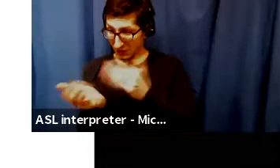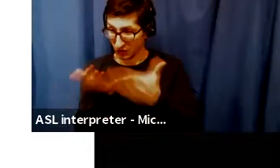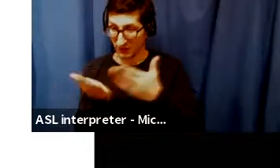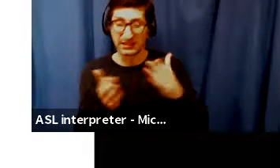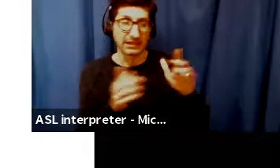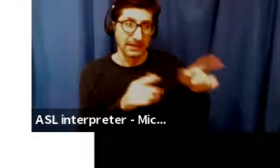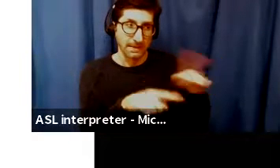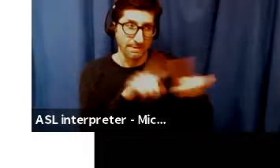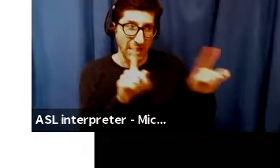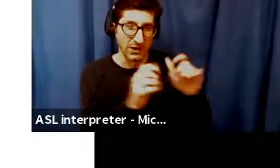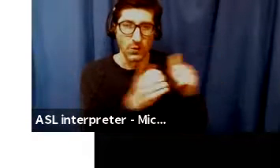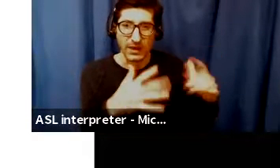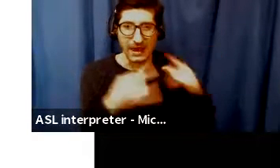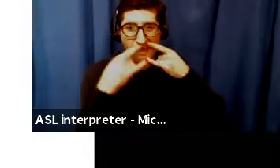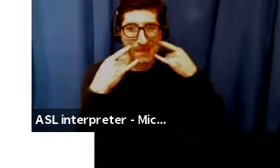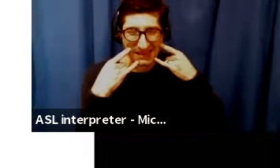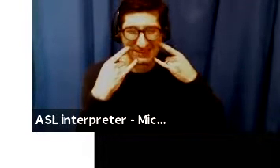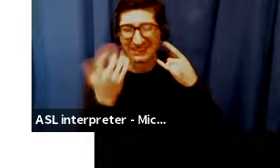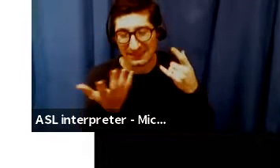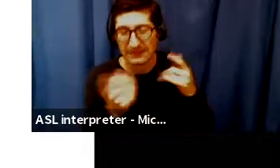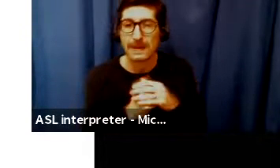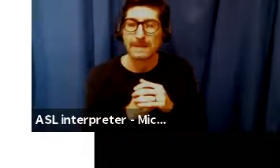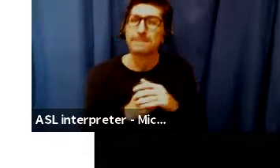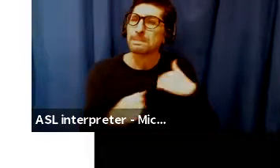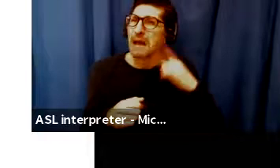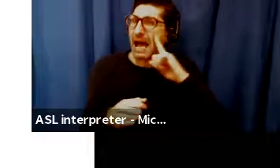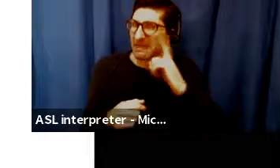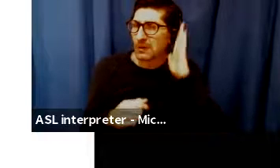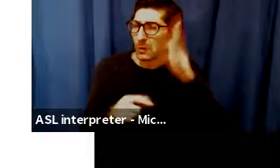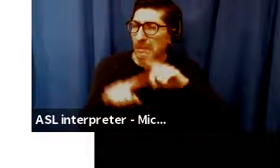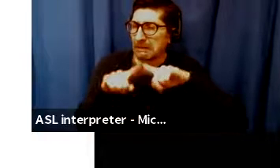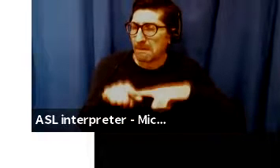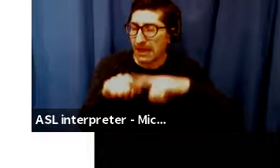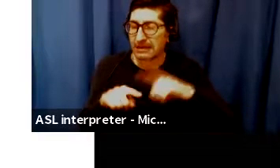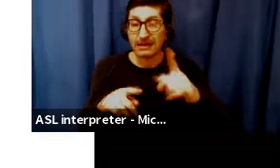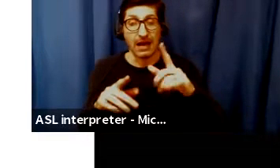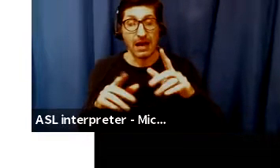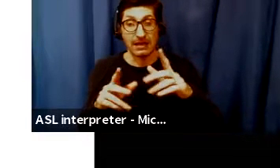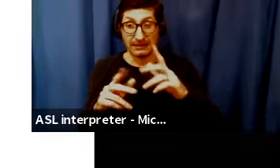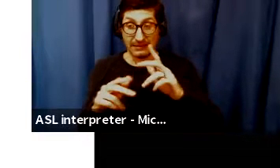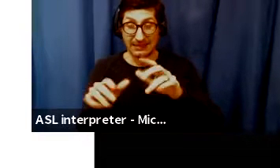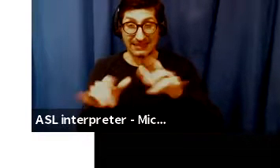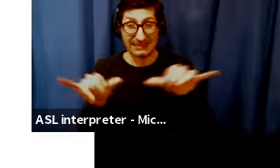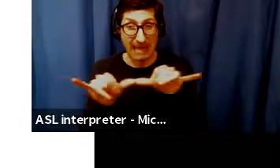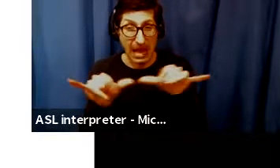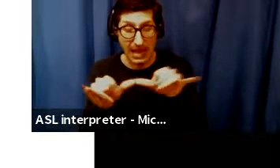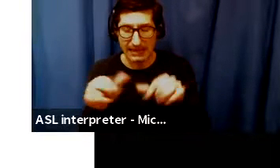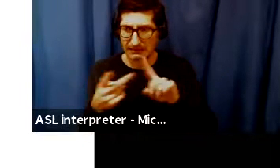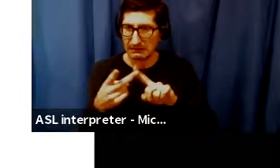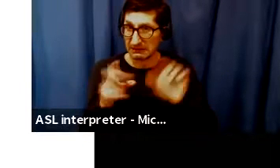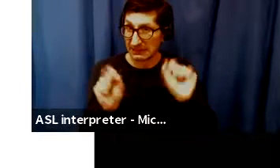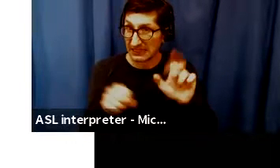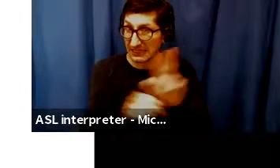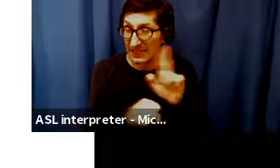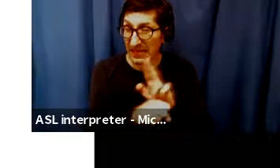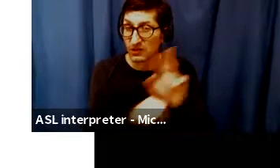I think it's going to have to do with things like, how large is your space? Where can you use plexiglass?